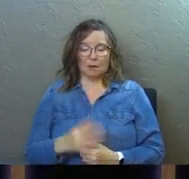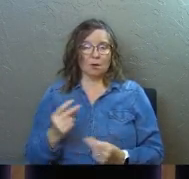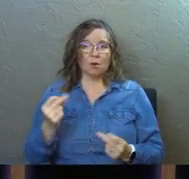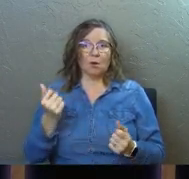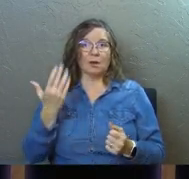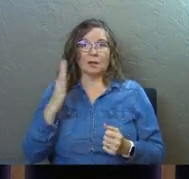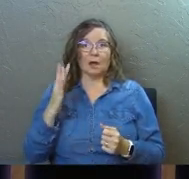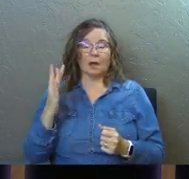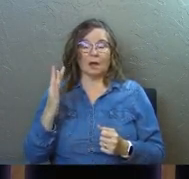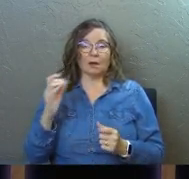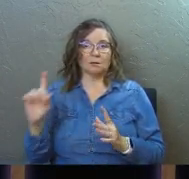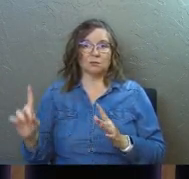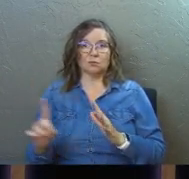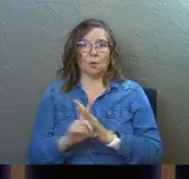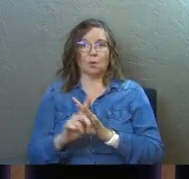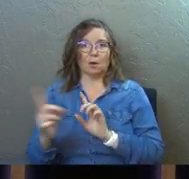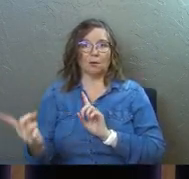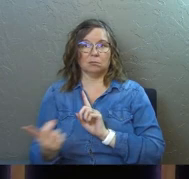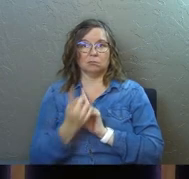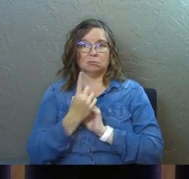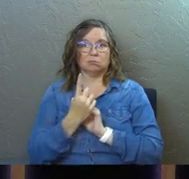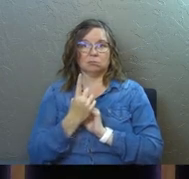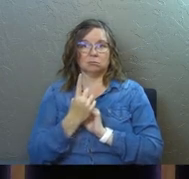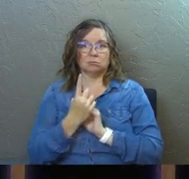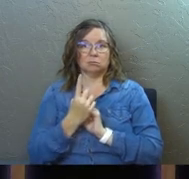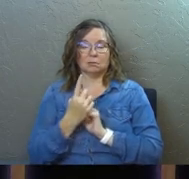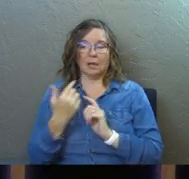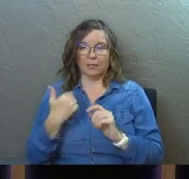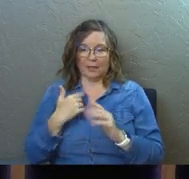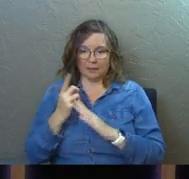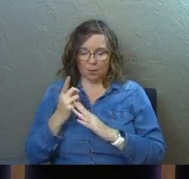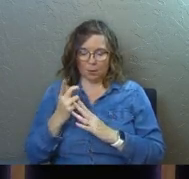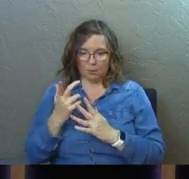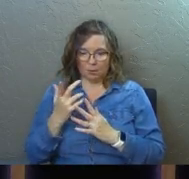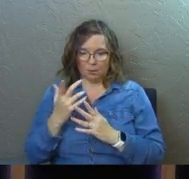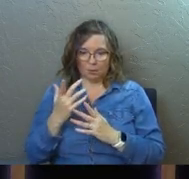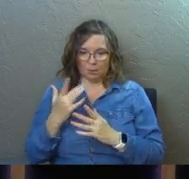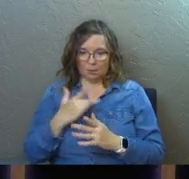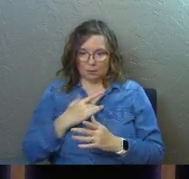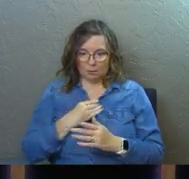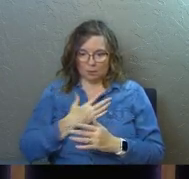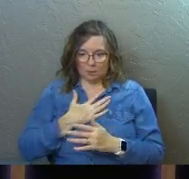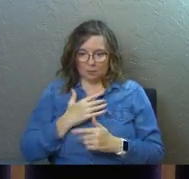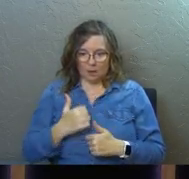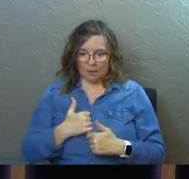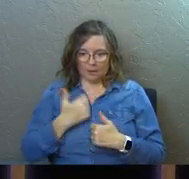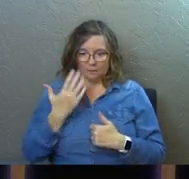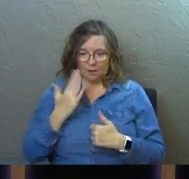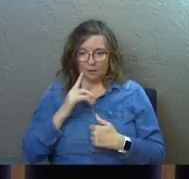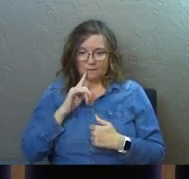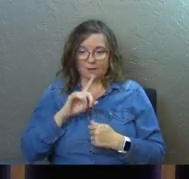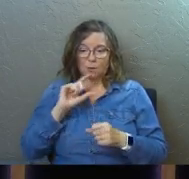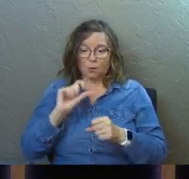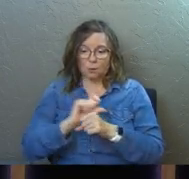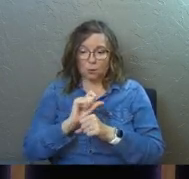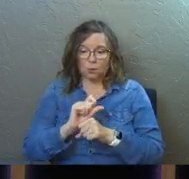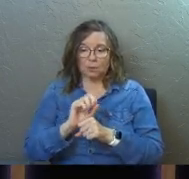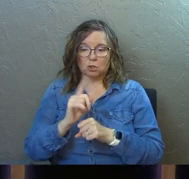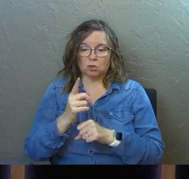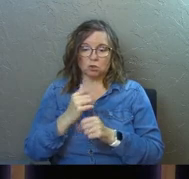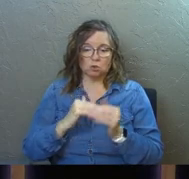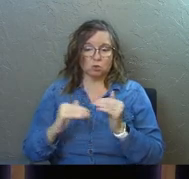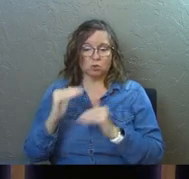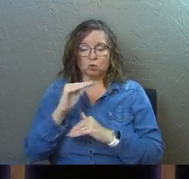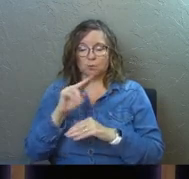And all of a sudden, God did. And all of a sudden, they had this moment where they were touched by the living God. The very real,